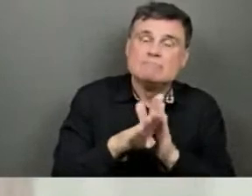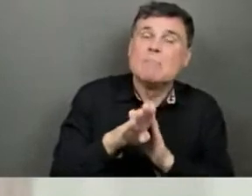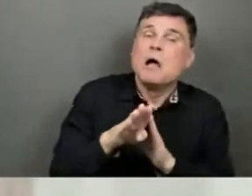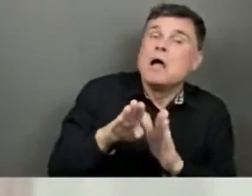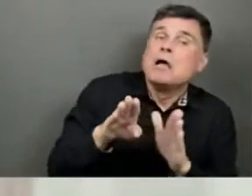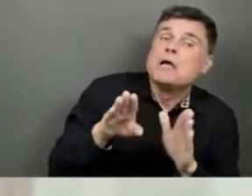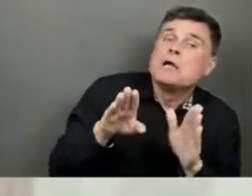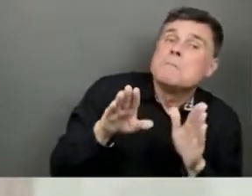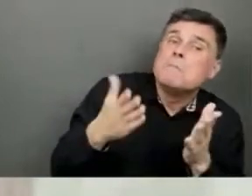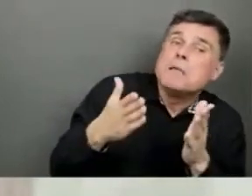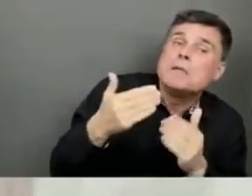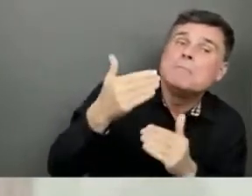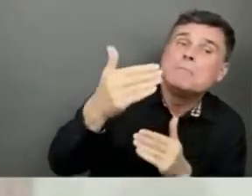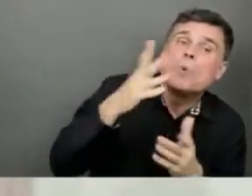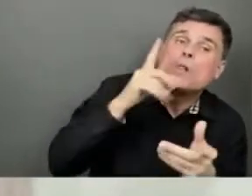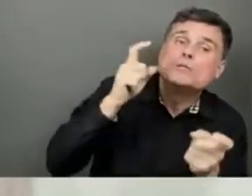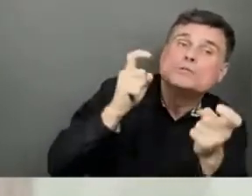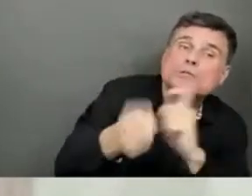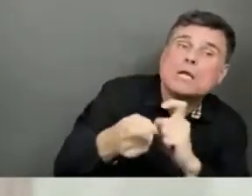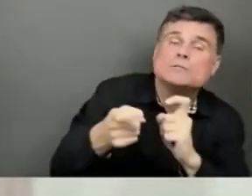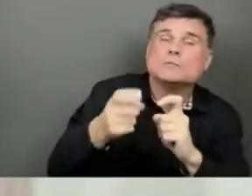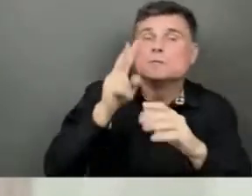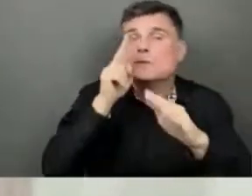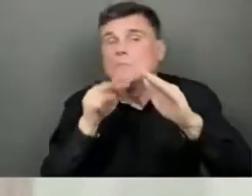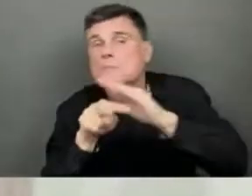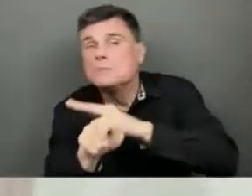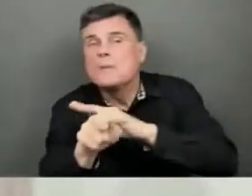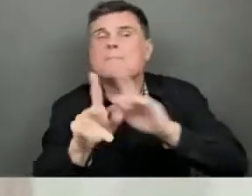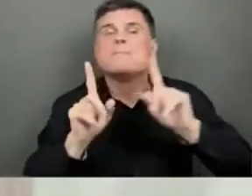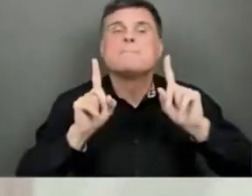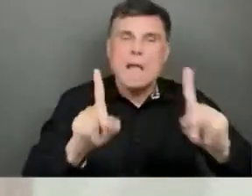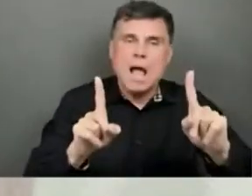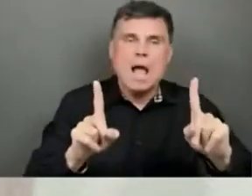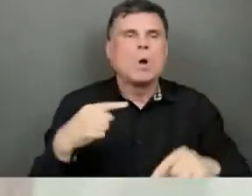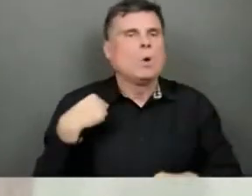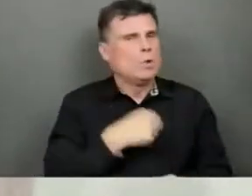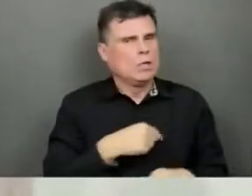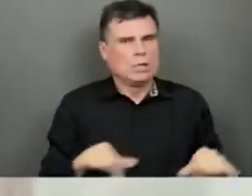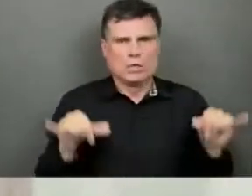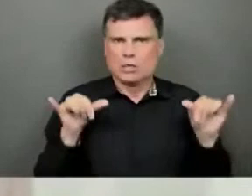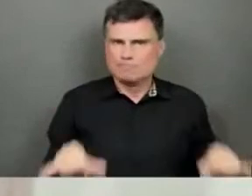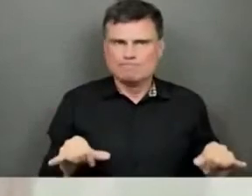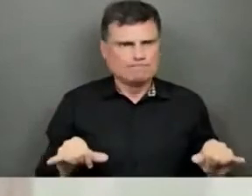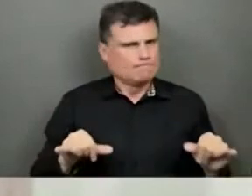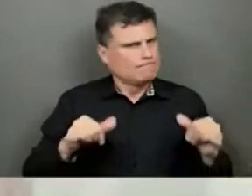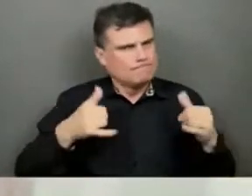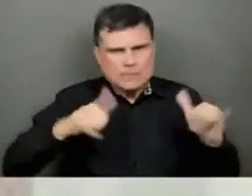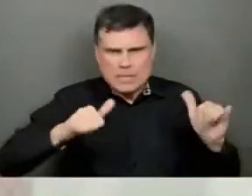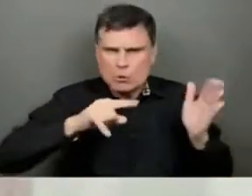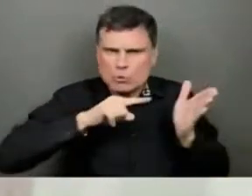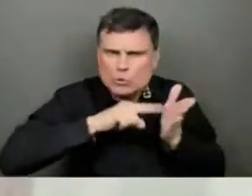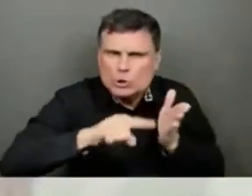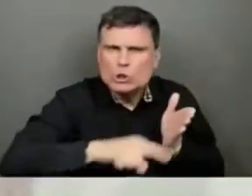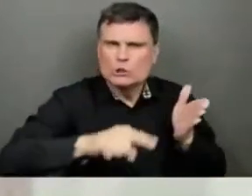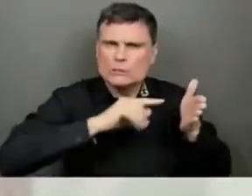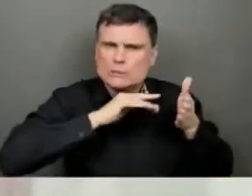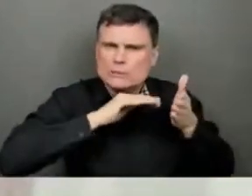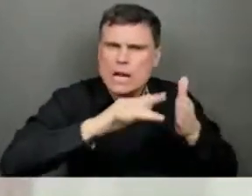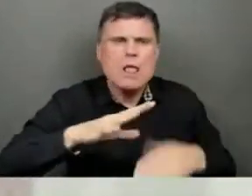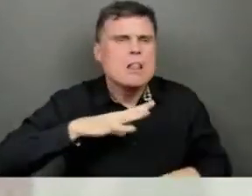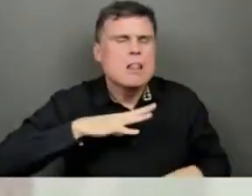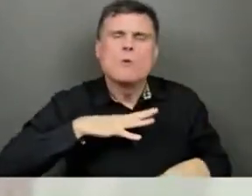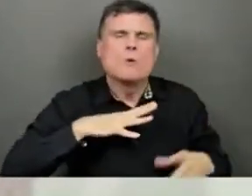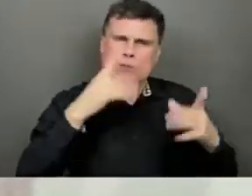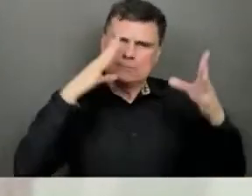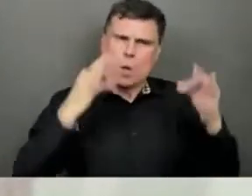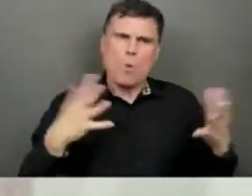try and give the best advice that we have. And on that note, I do know that spring break is